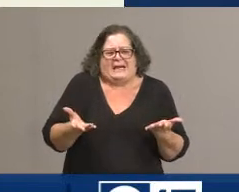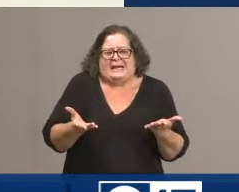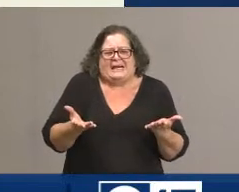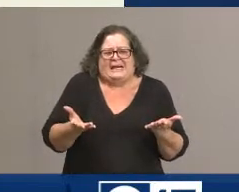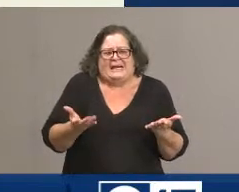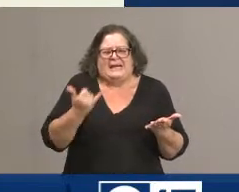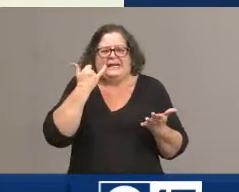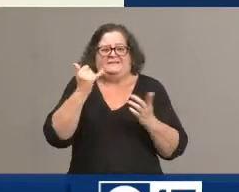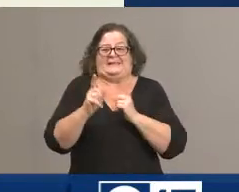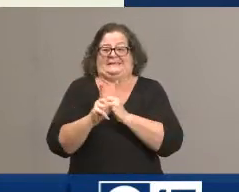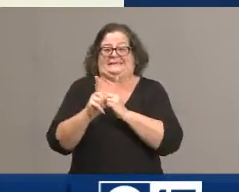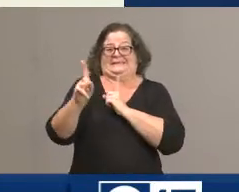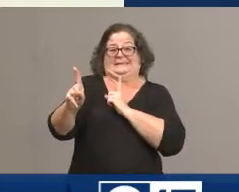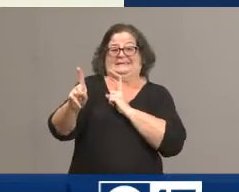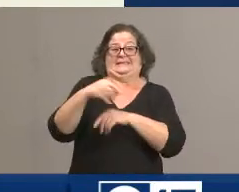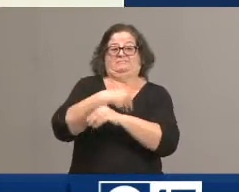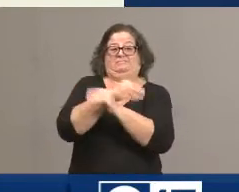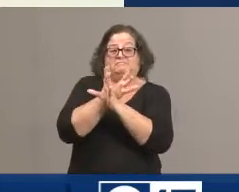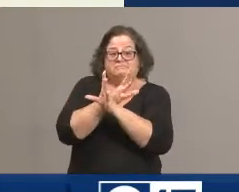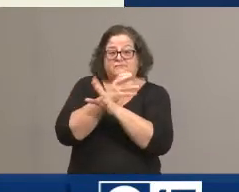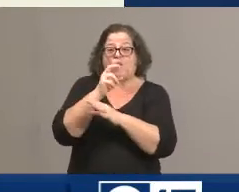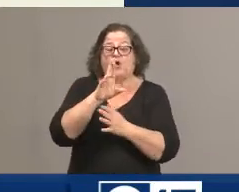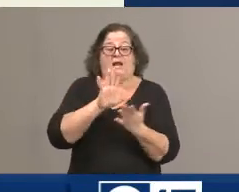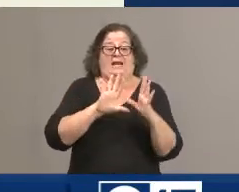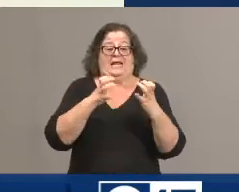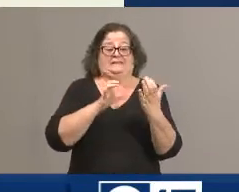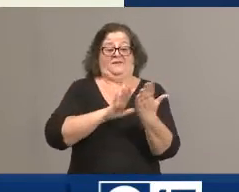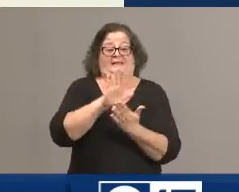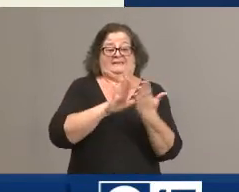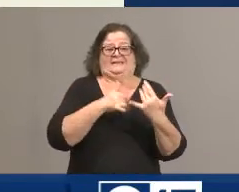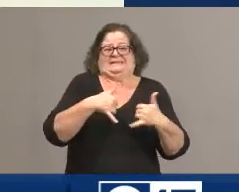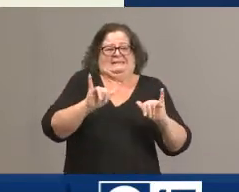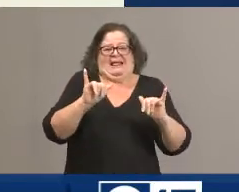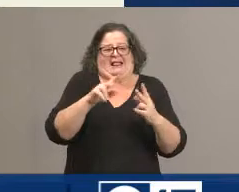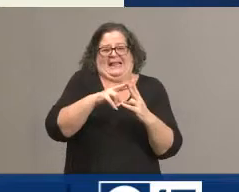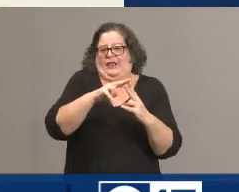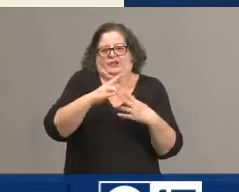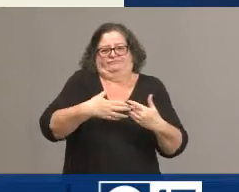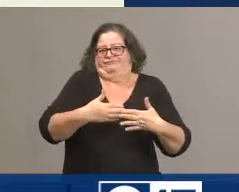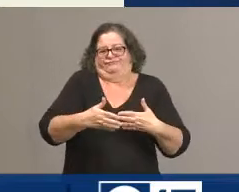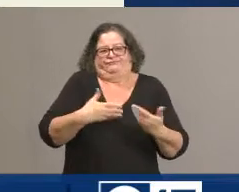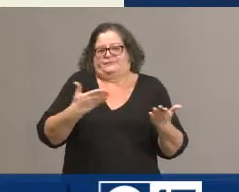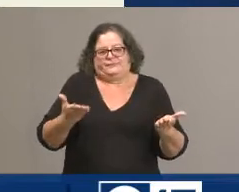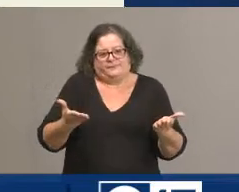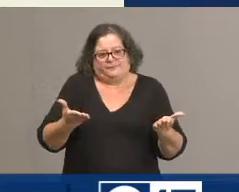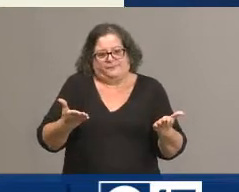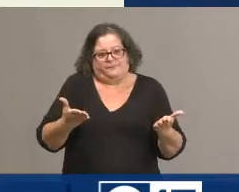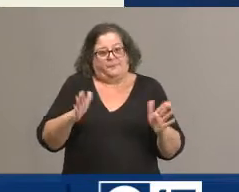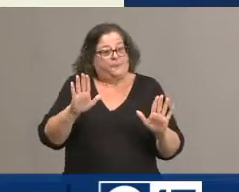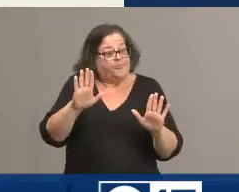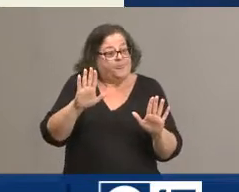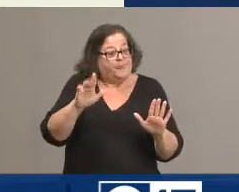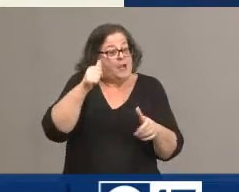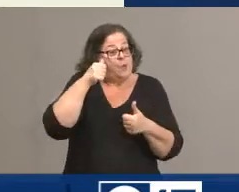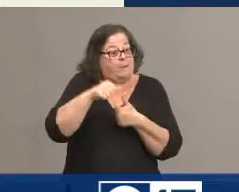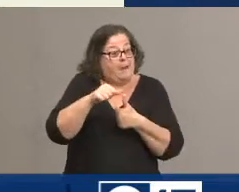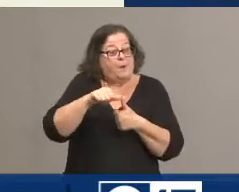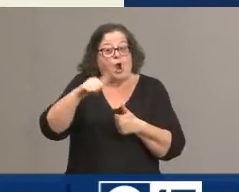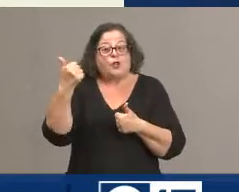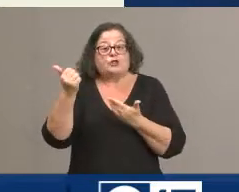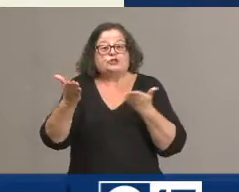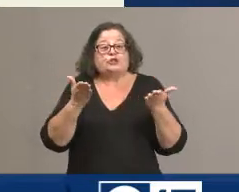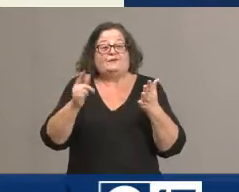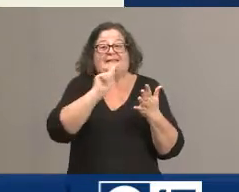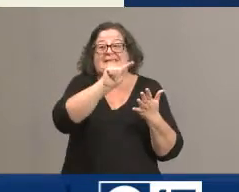not optimal. And then the other thing is there are other services that are provided by the school in terms